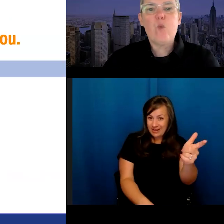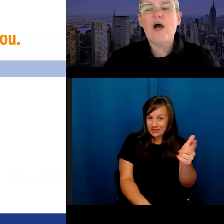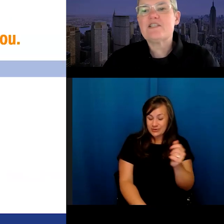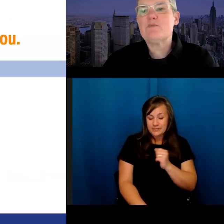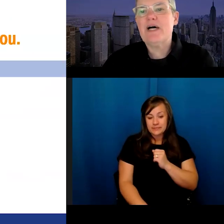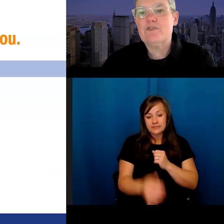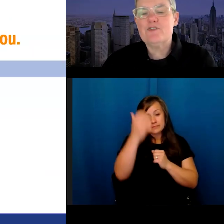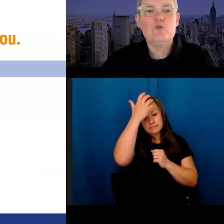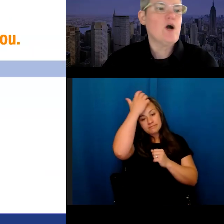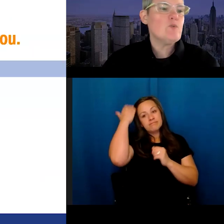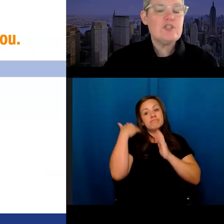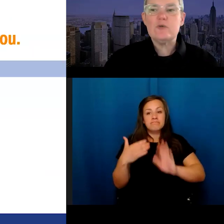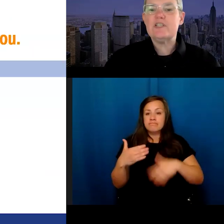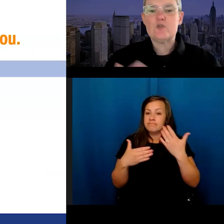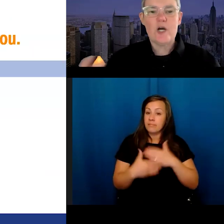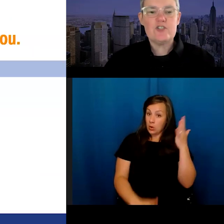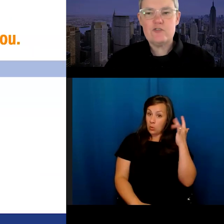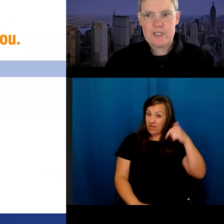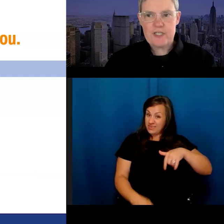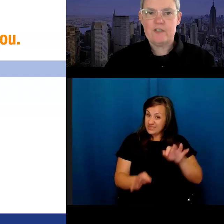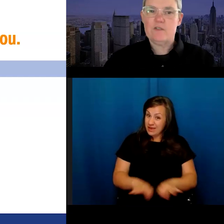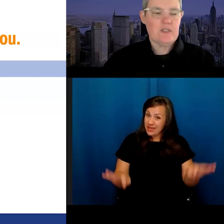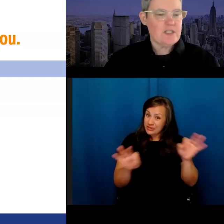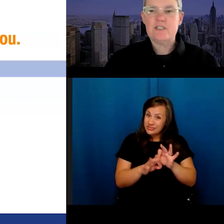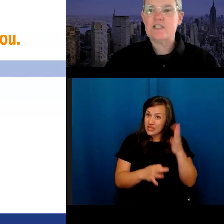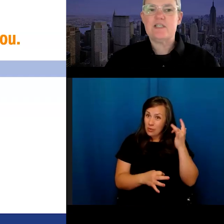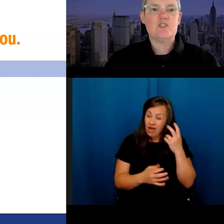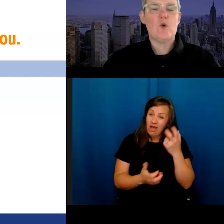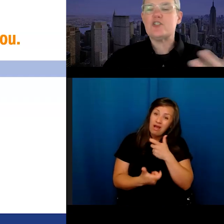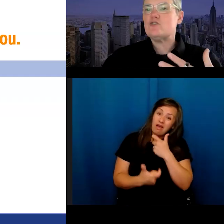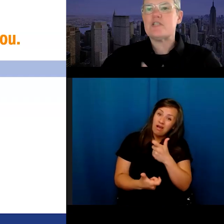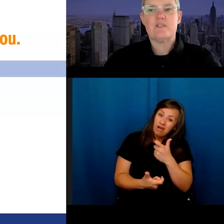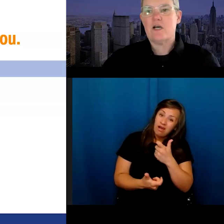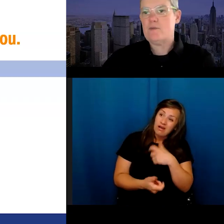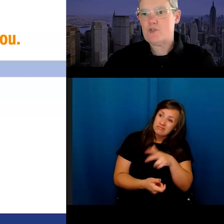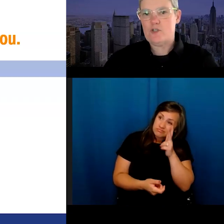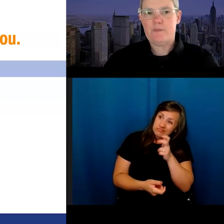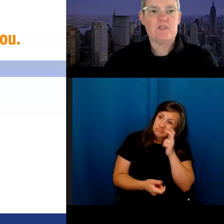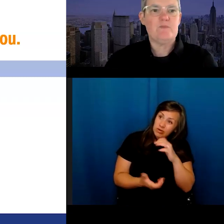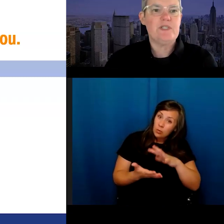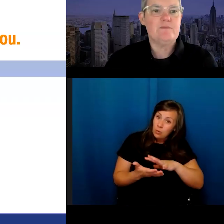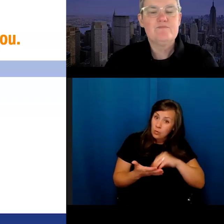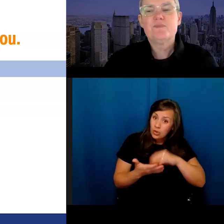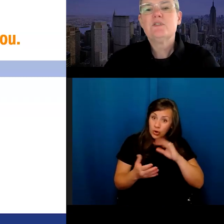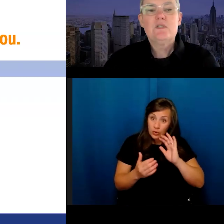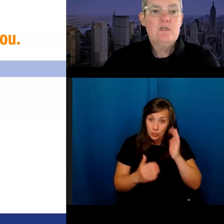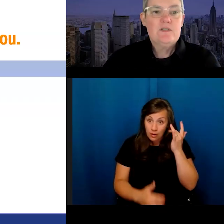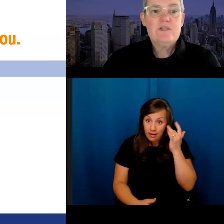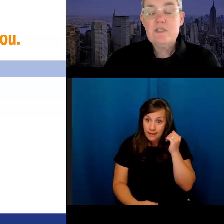Now, why does this matter for you? Why are we doing this? Why should you sit here and listen to this? Why should you take the time to learn about CPL?